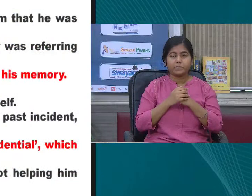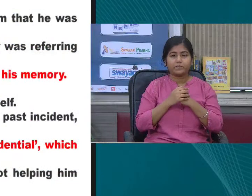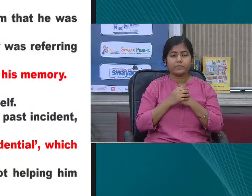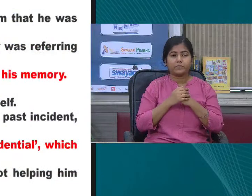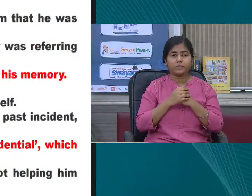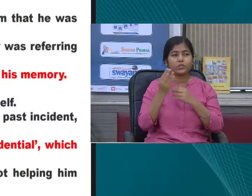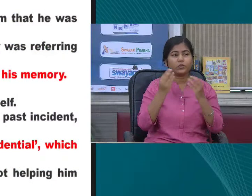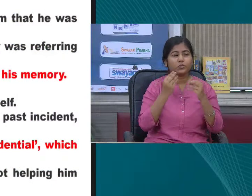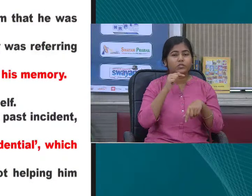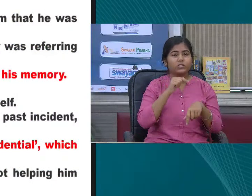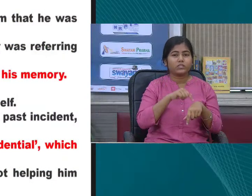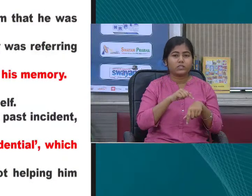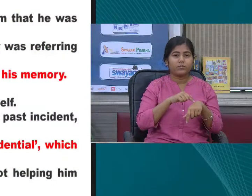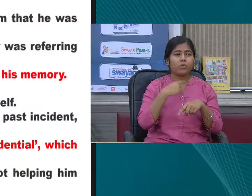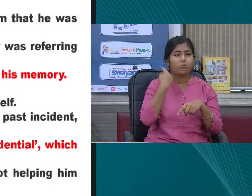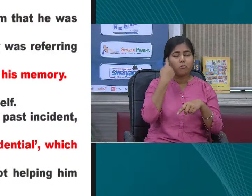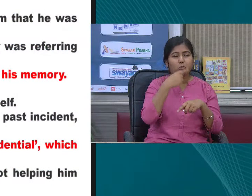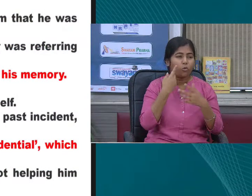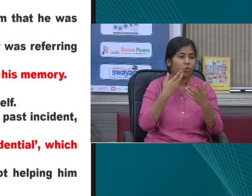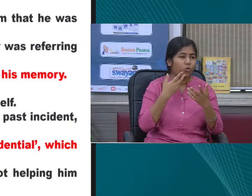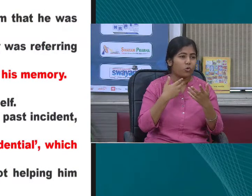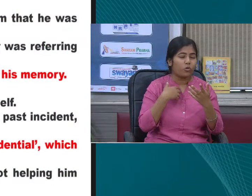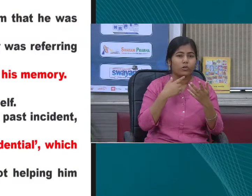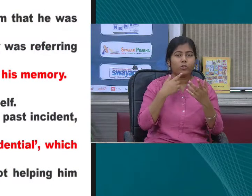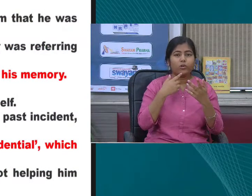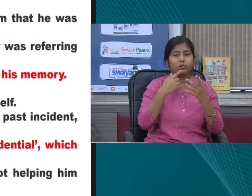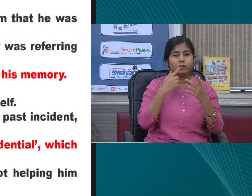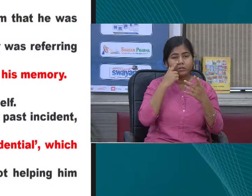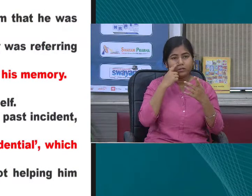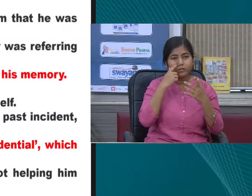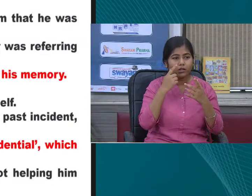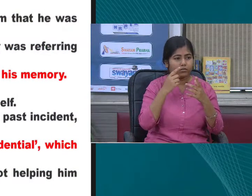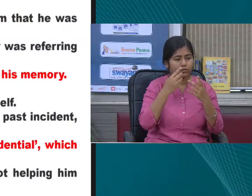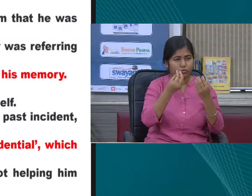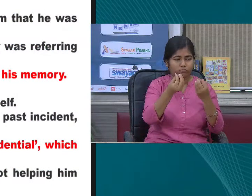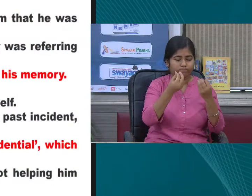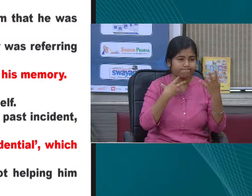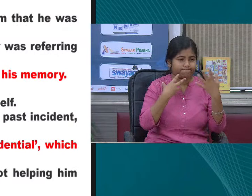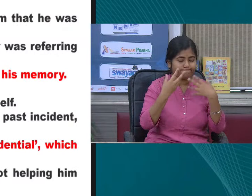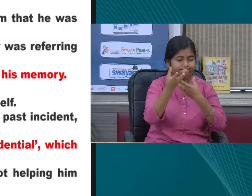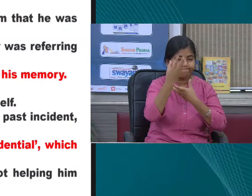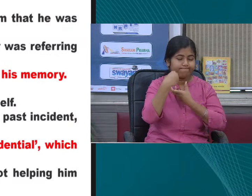Sometimes there are children who are not able to arrange the information,